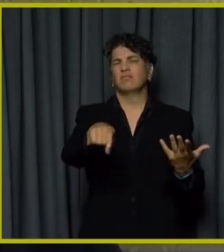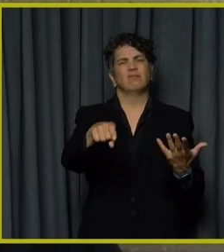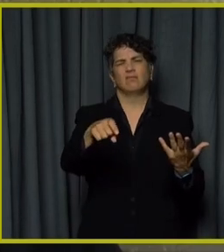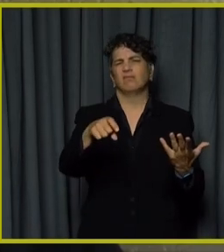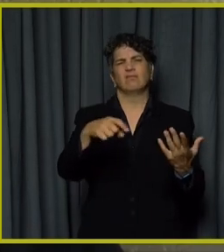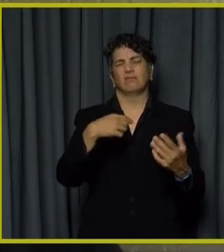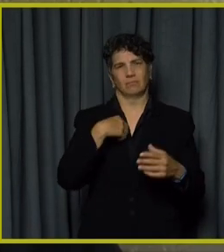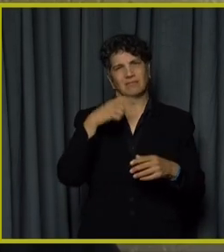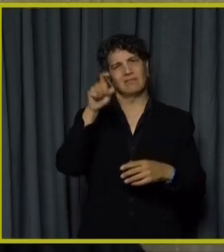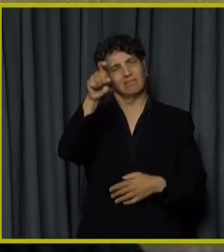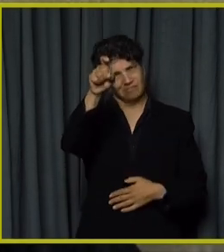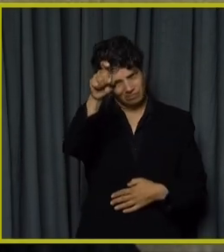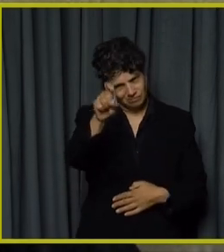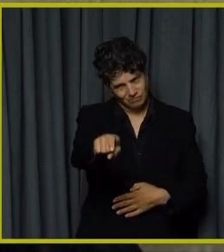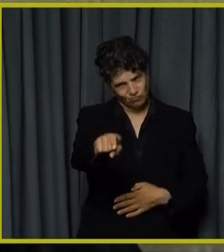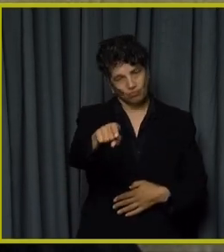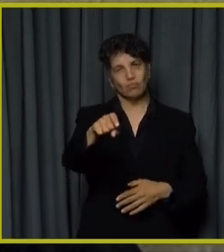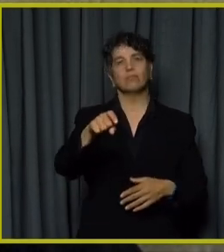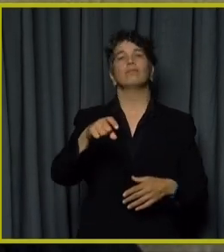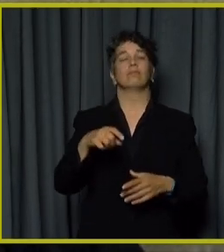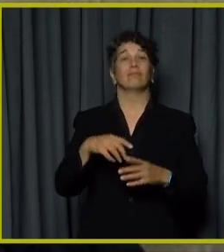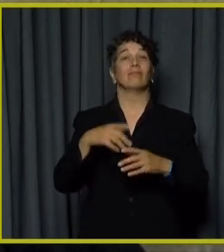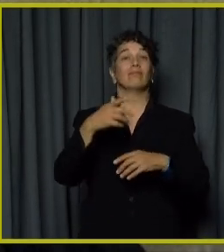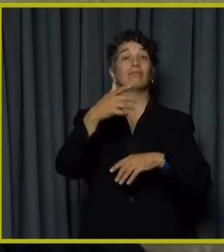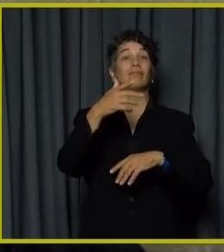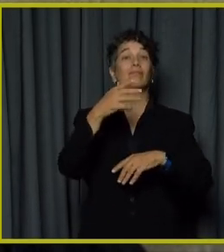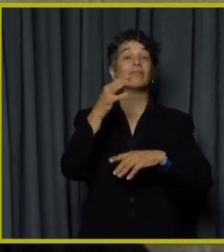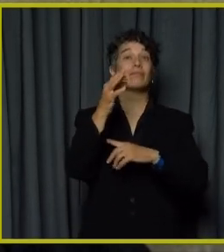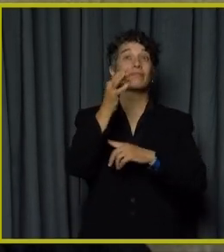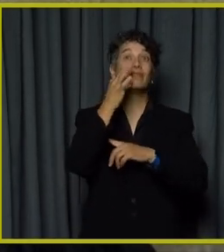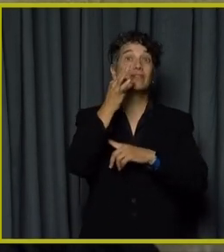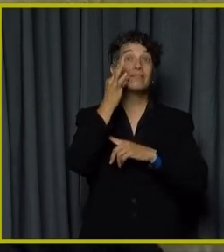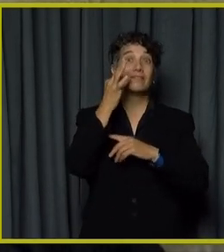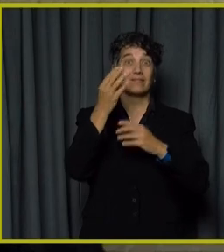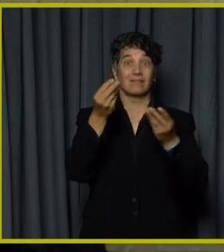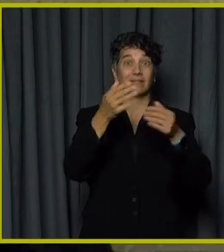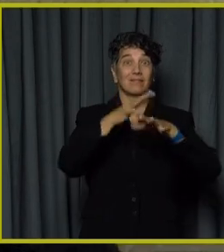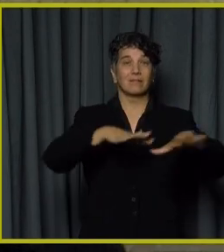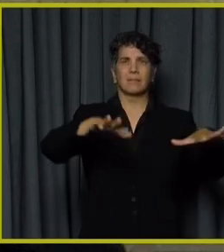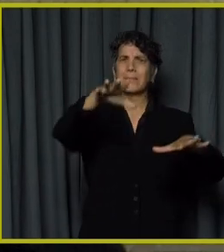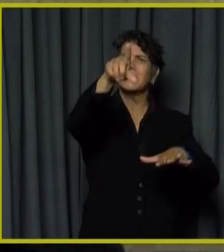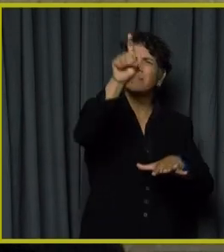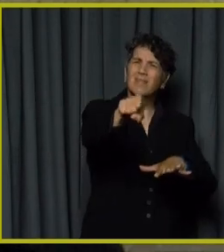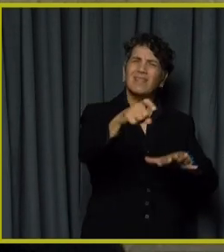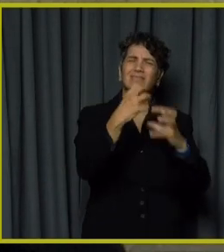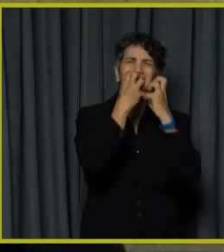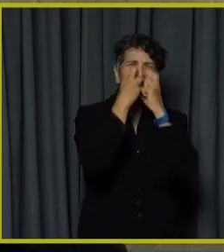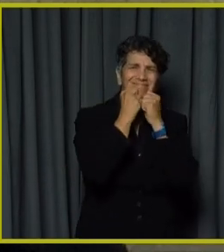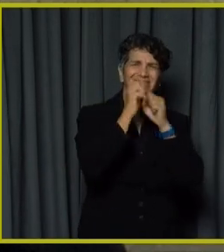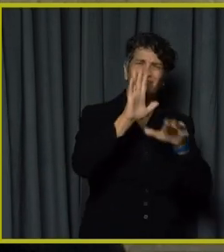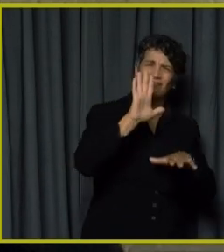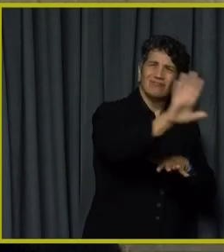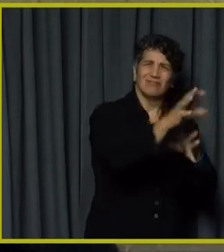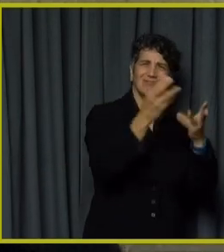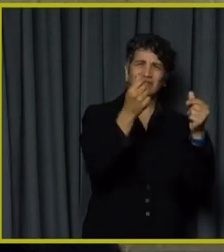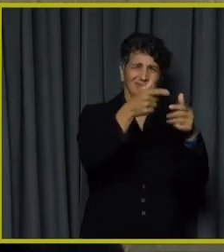lands from polluting. We are coming together to change the narrative. Somebody's hurting our brothers and